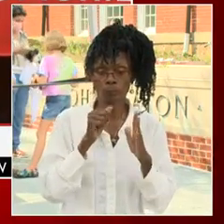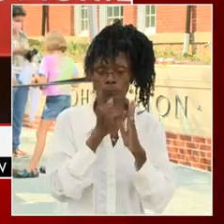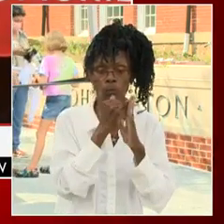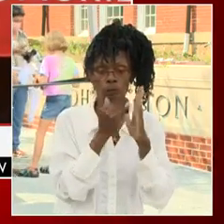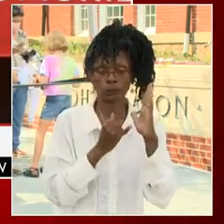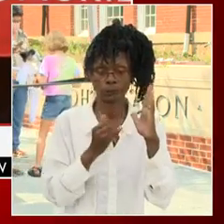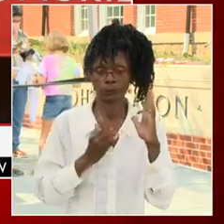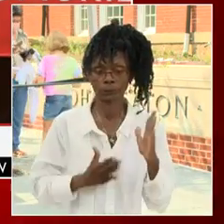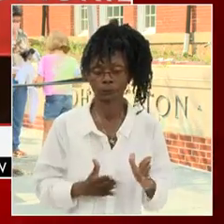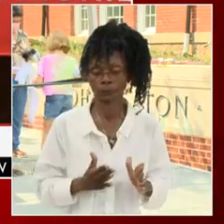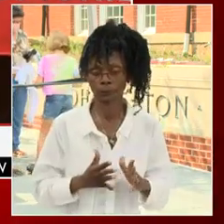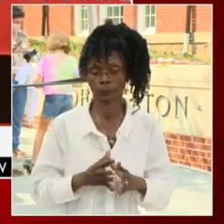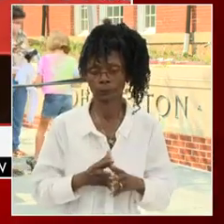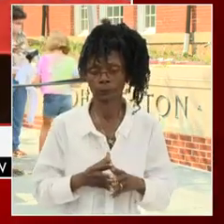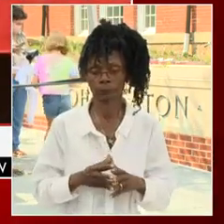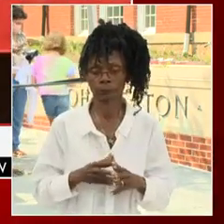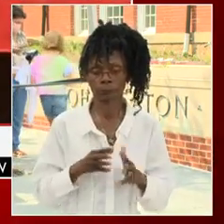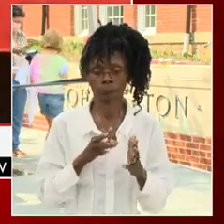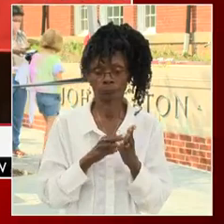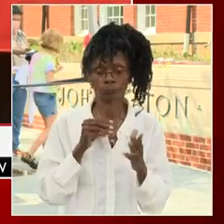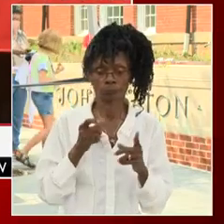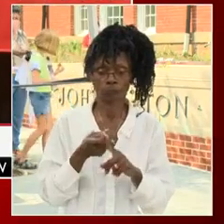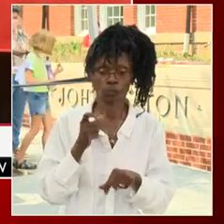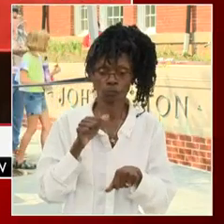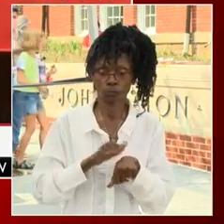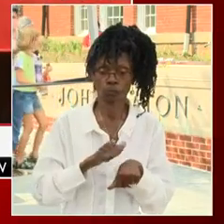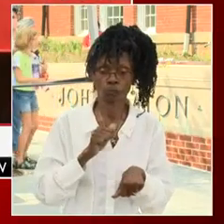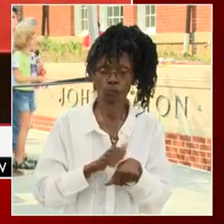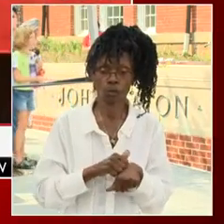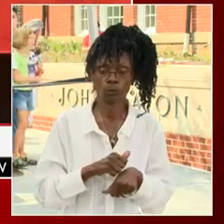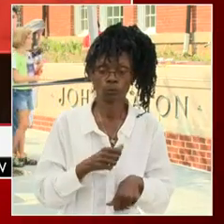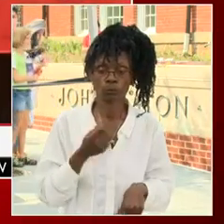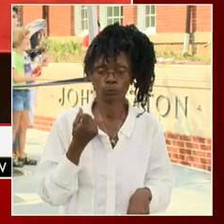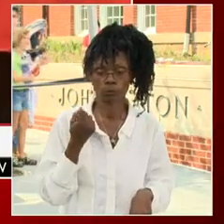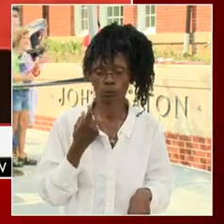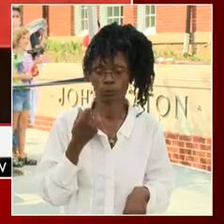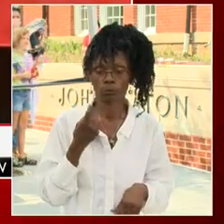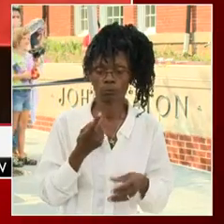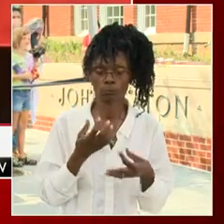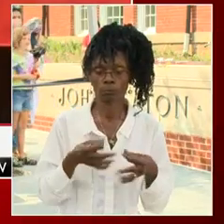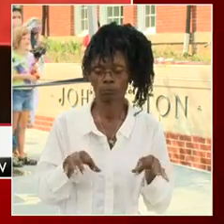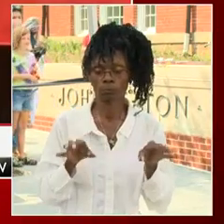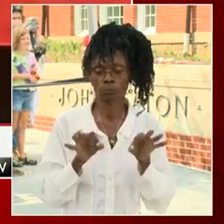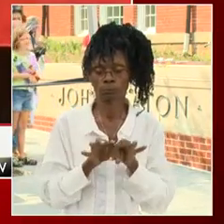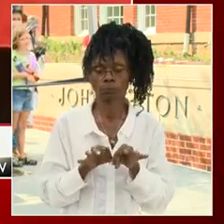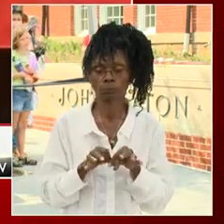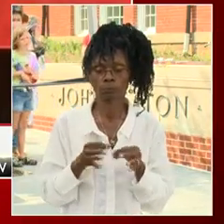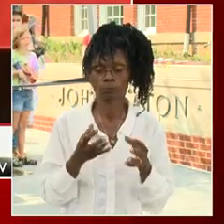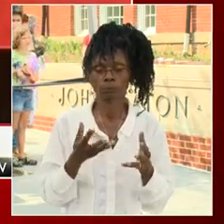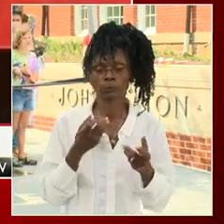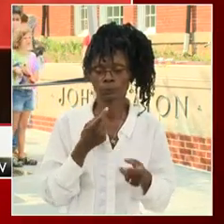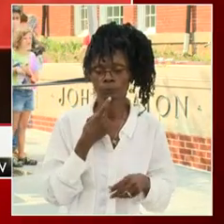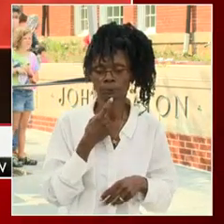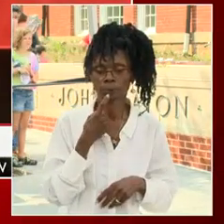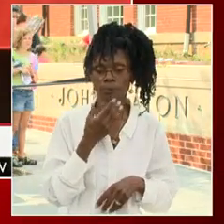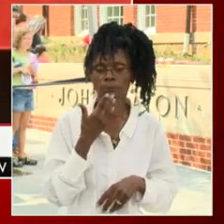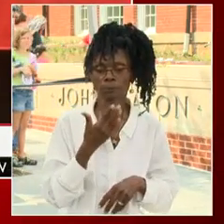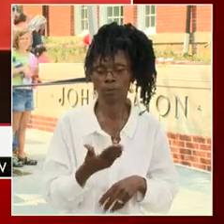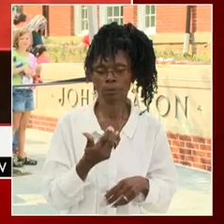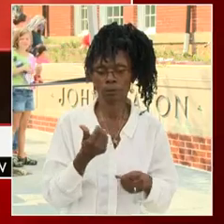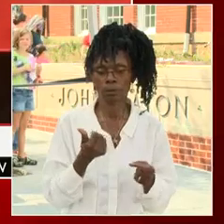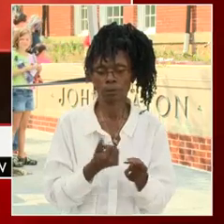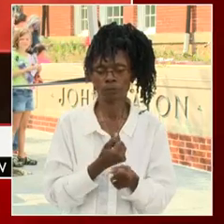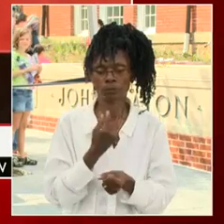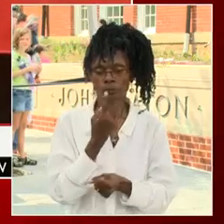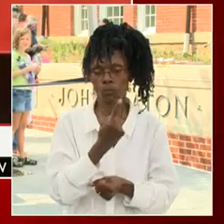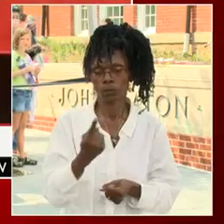it matters, and it matters a lot. And so I want to thank everybody who's been involved in this, starting right with our mayor,